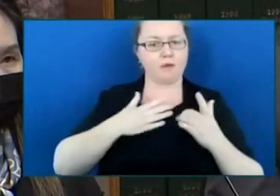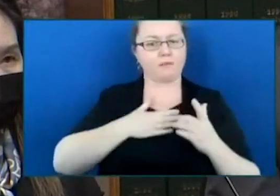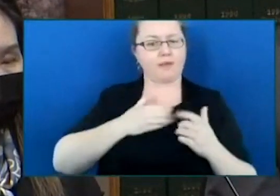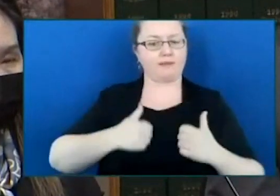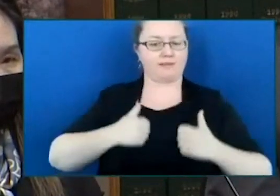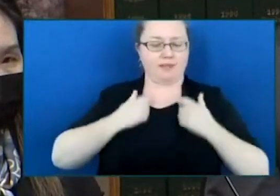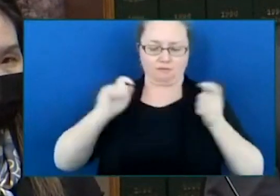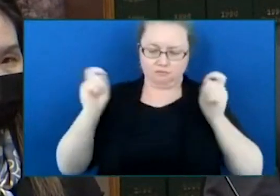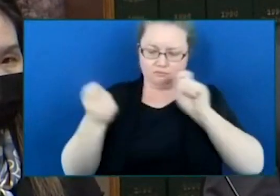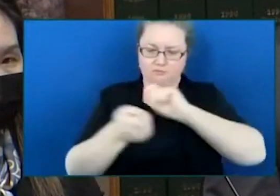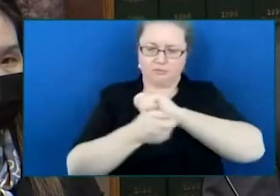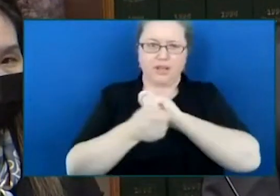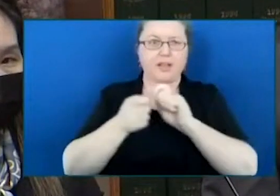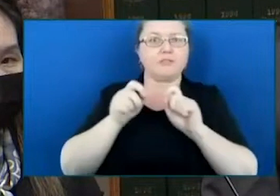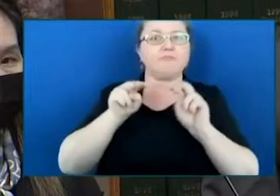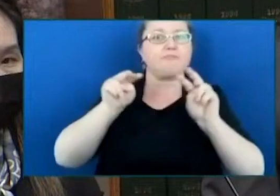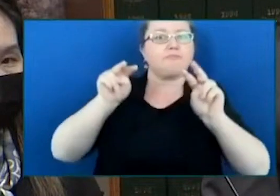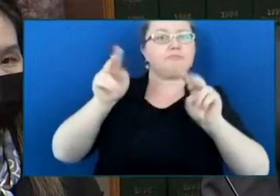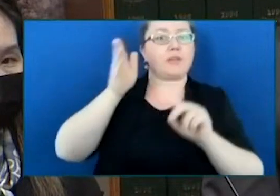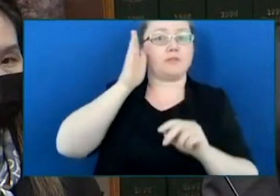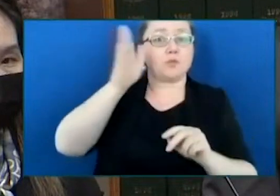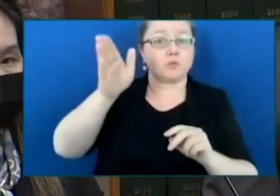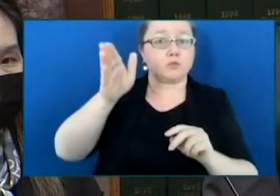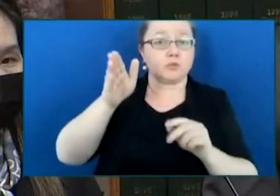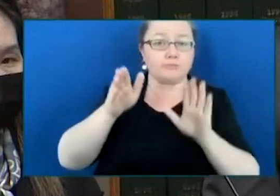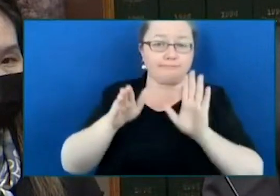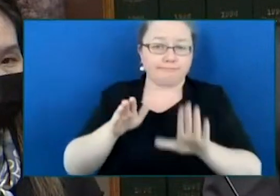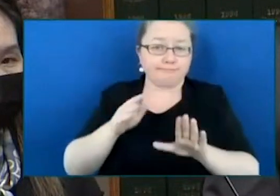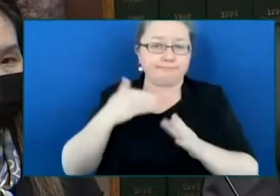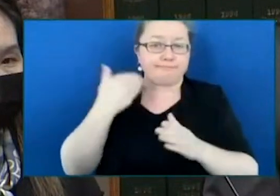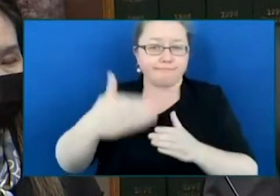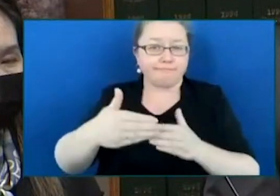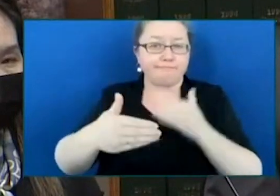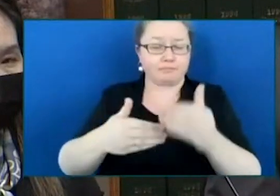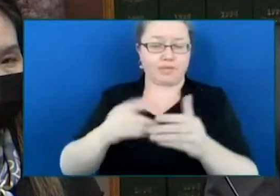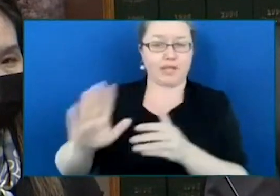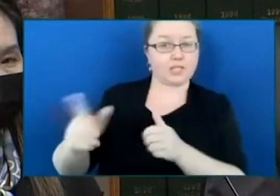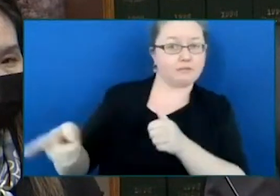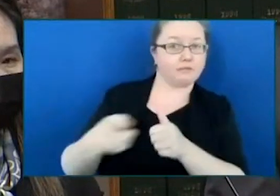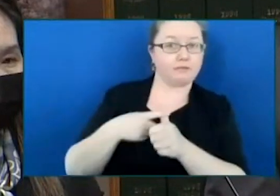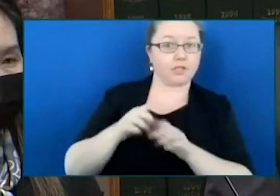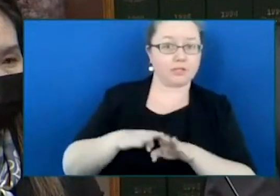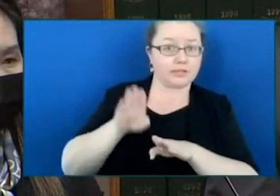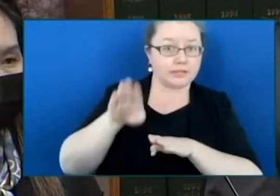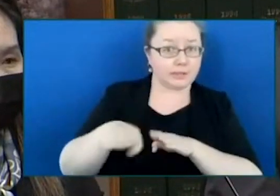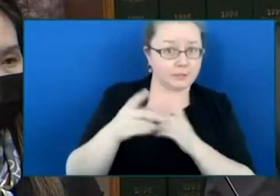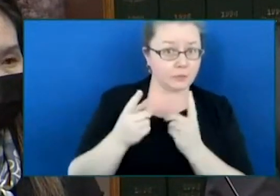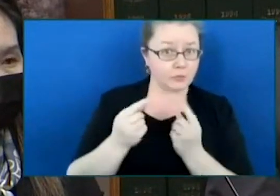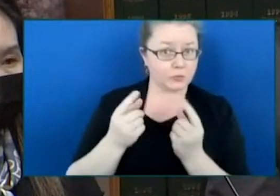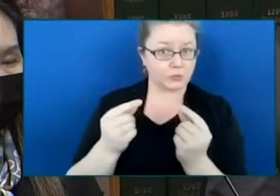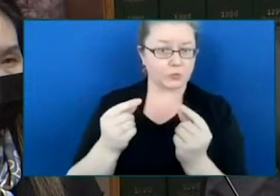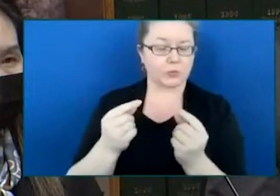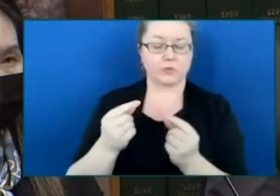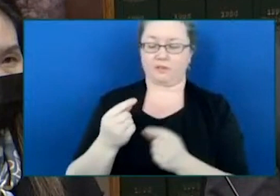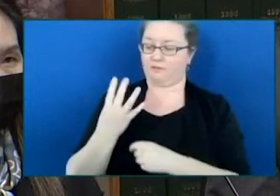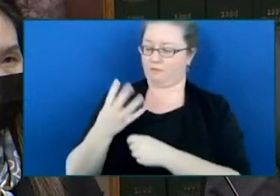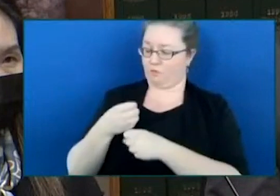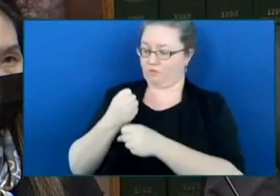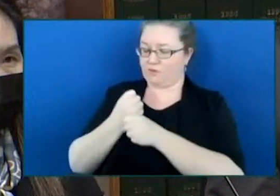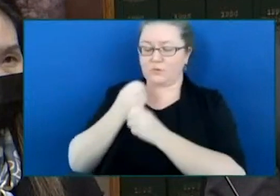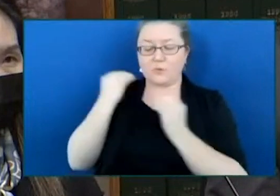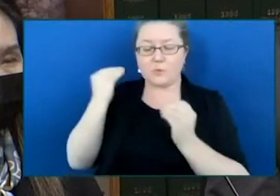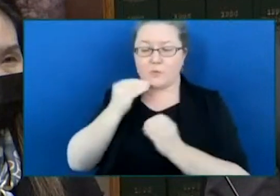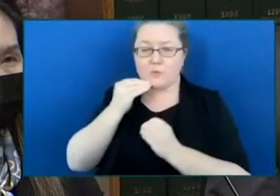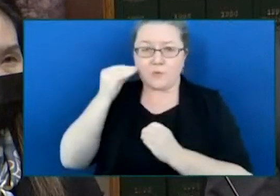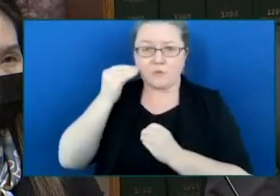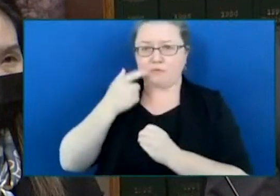time. And his first step, I have to say, was a meaningful one. For the first time in 4 years, Daniel spent Christmas